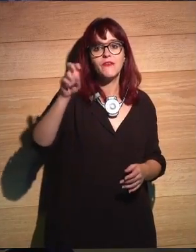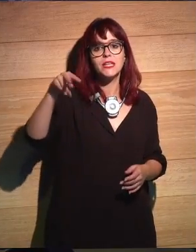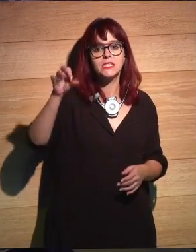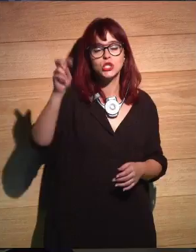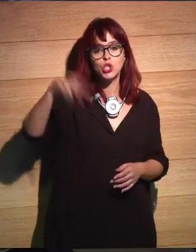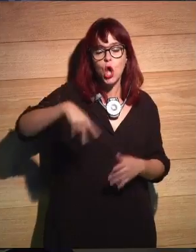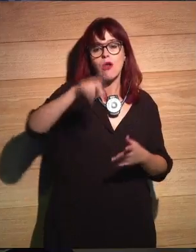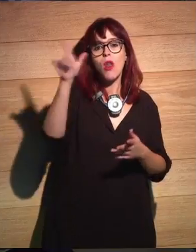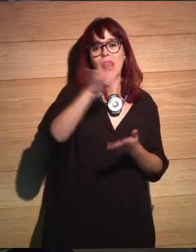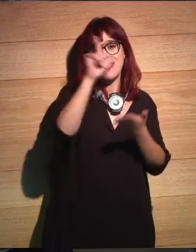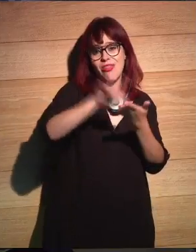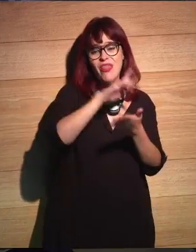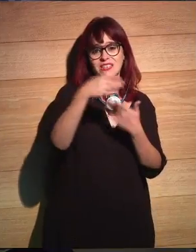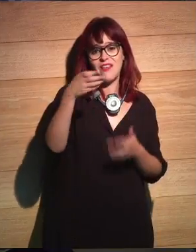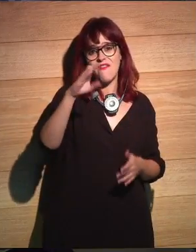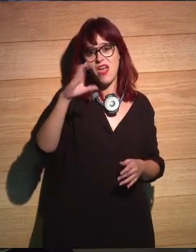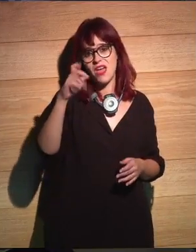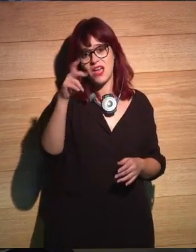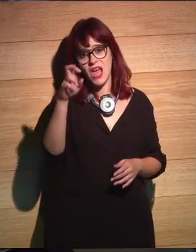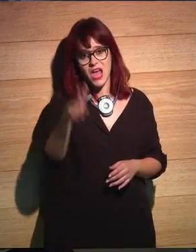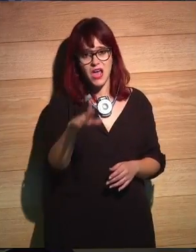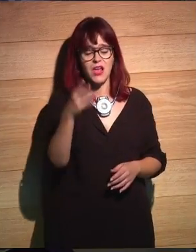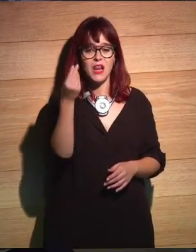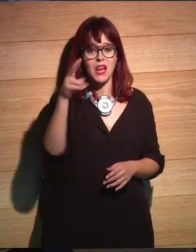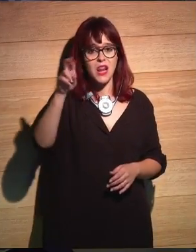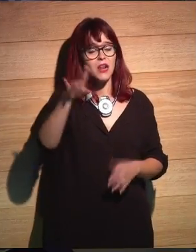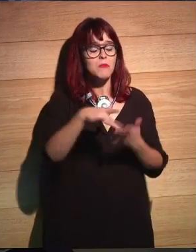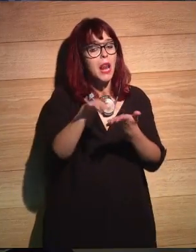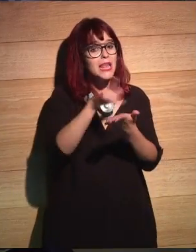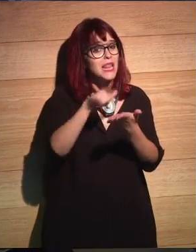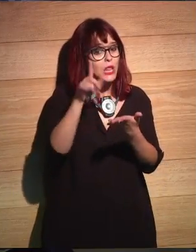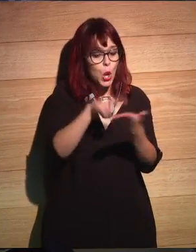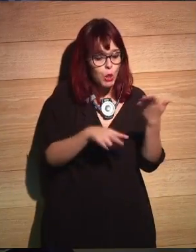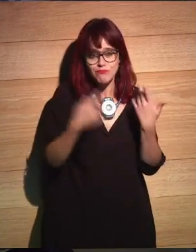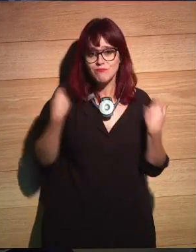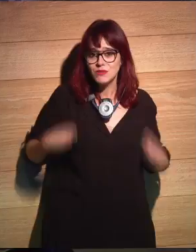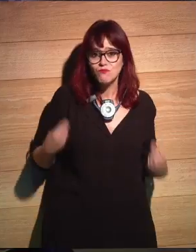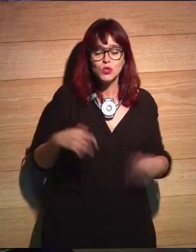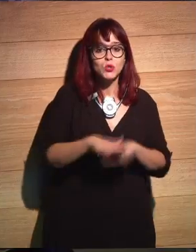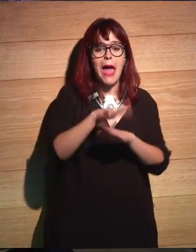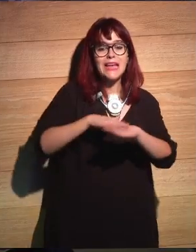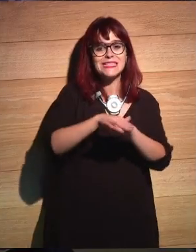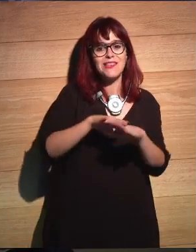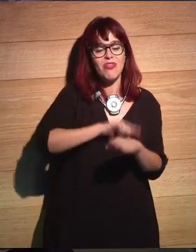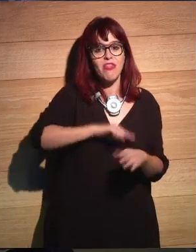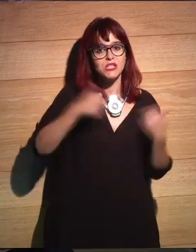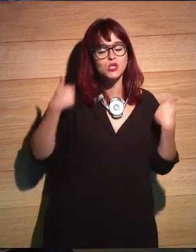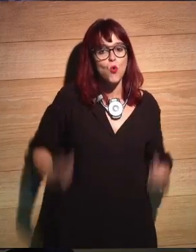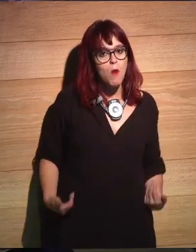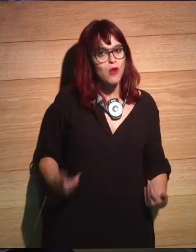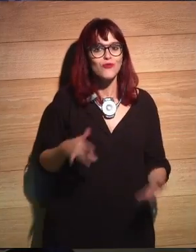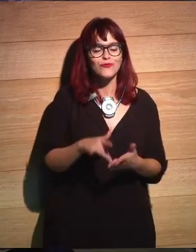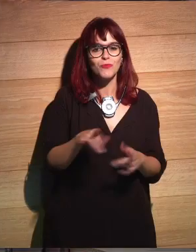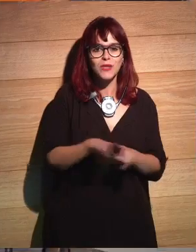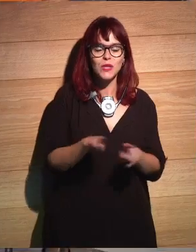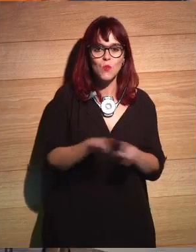source. You read the legends from Becker or any other